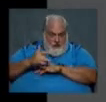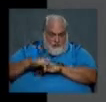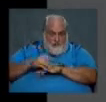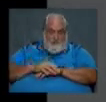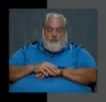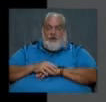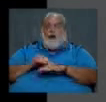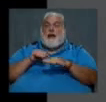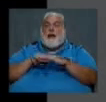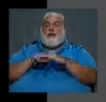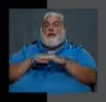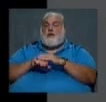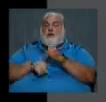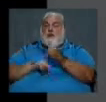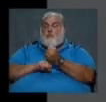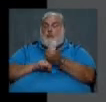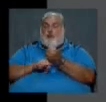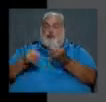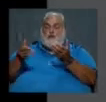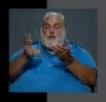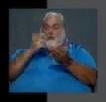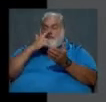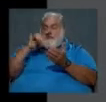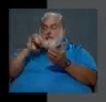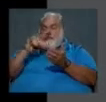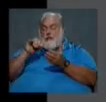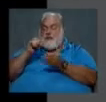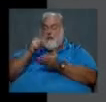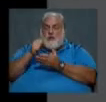to support services such as social service